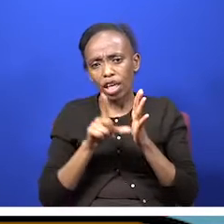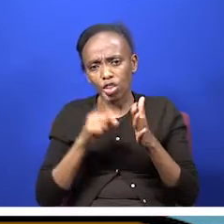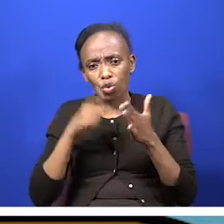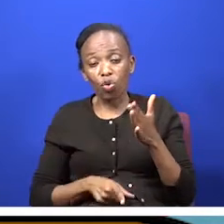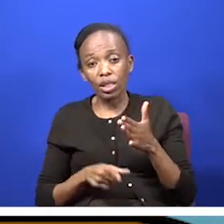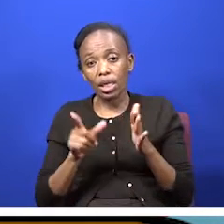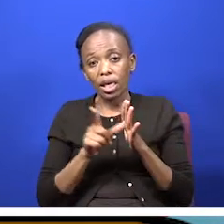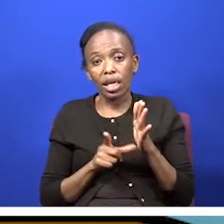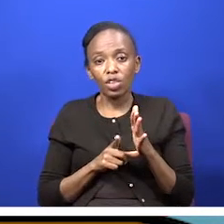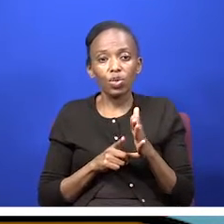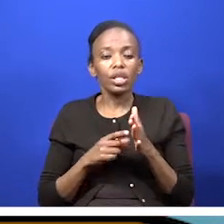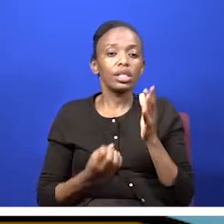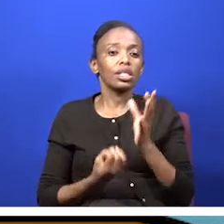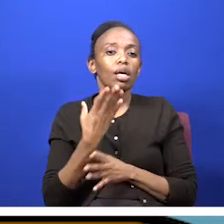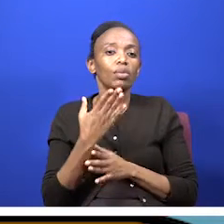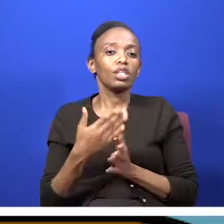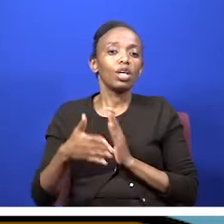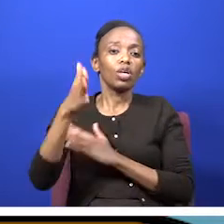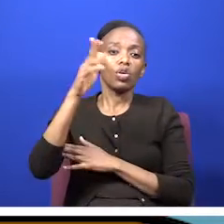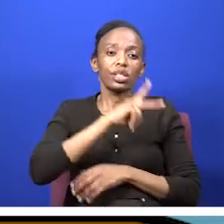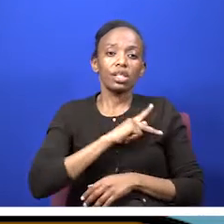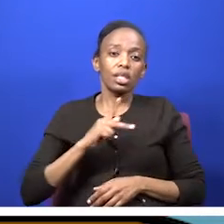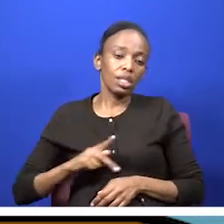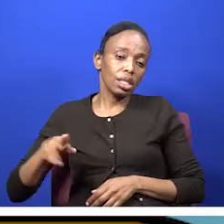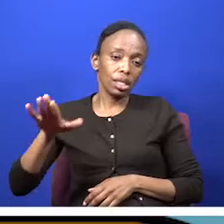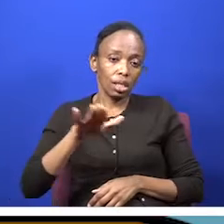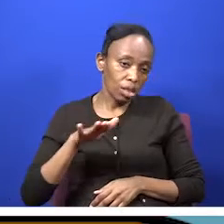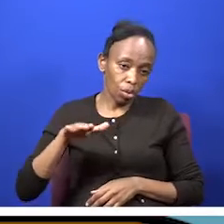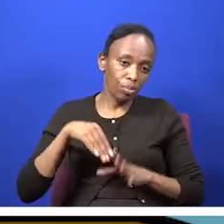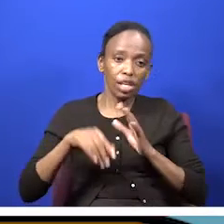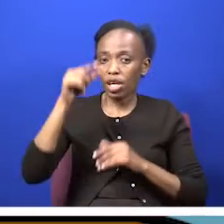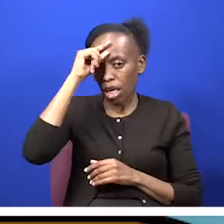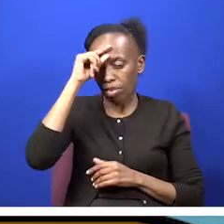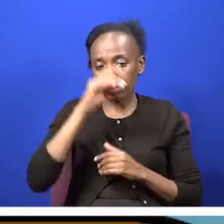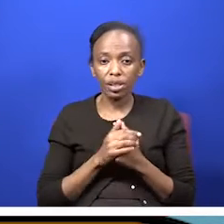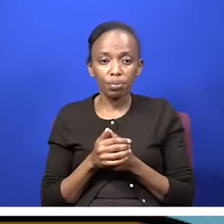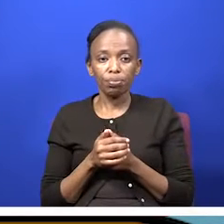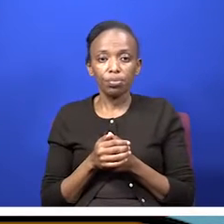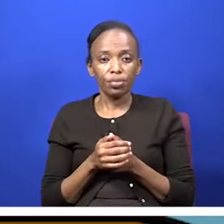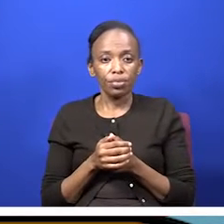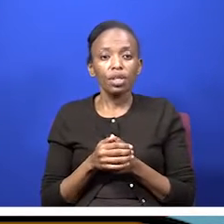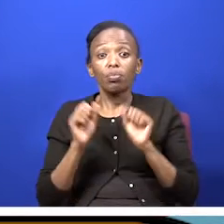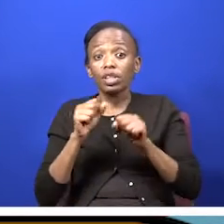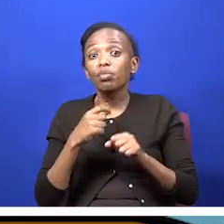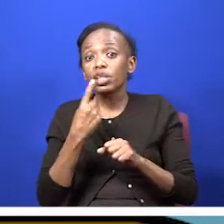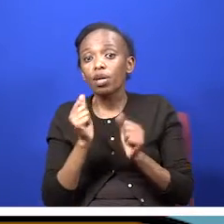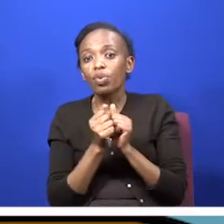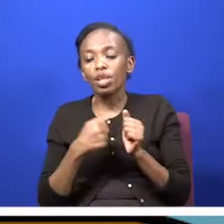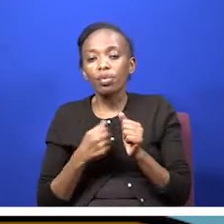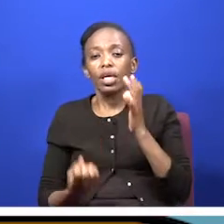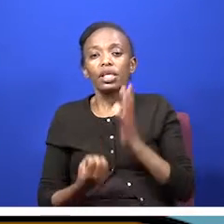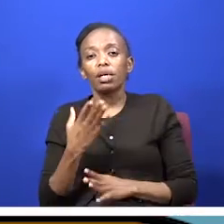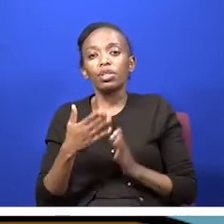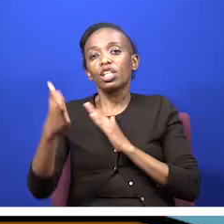is our lesson? Our lesson is establishing God's kingdom in the government. Boys and girls, can you say that